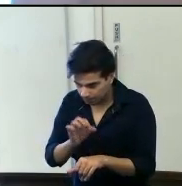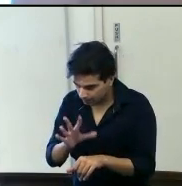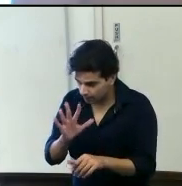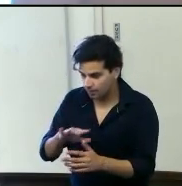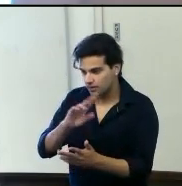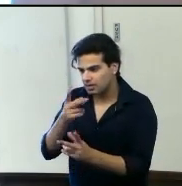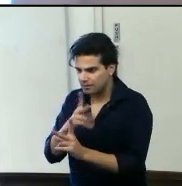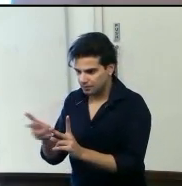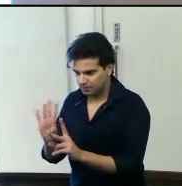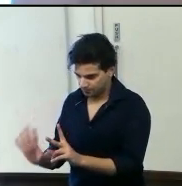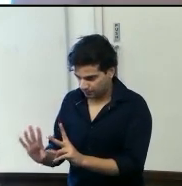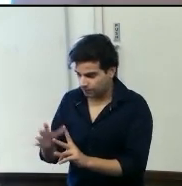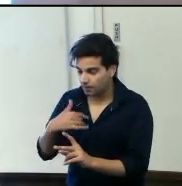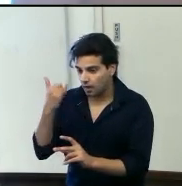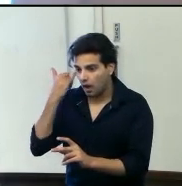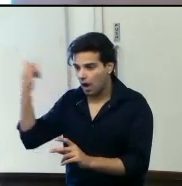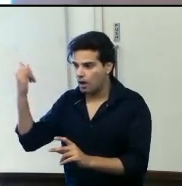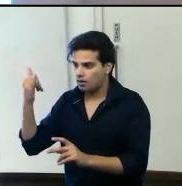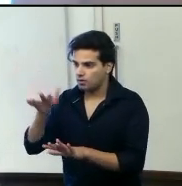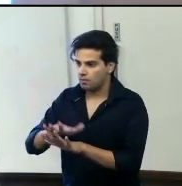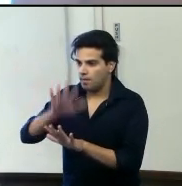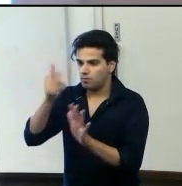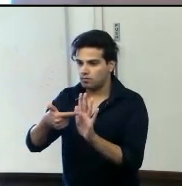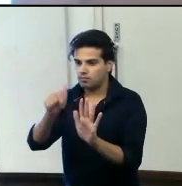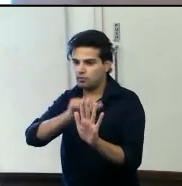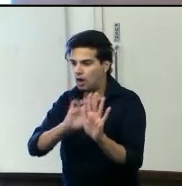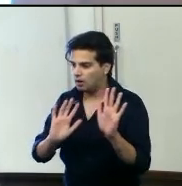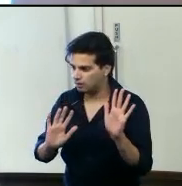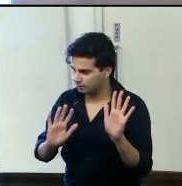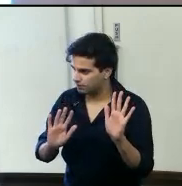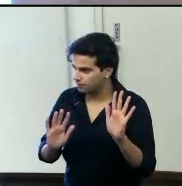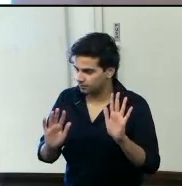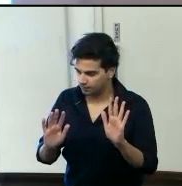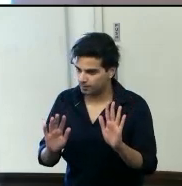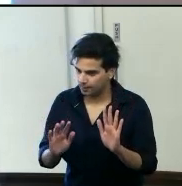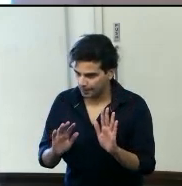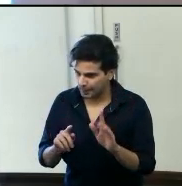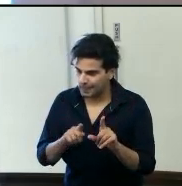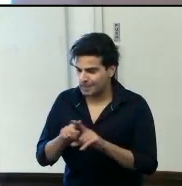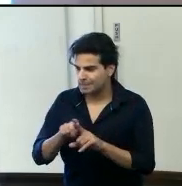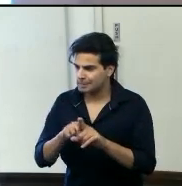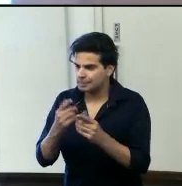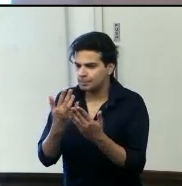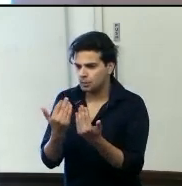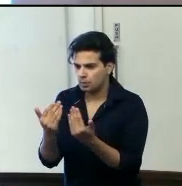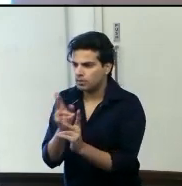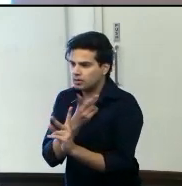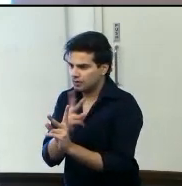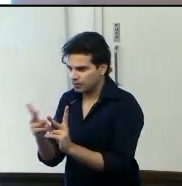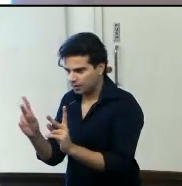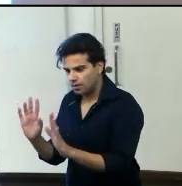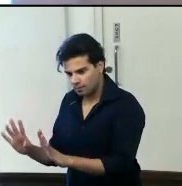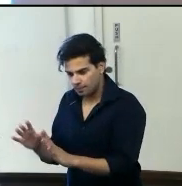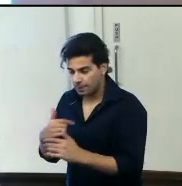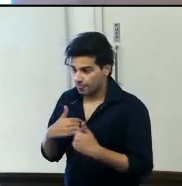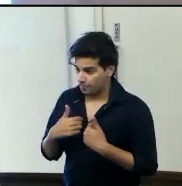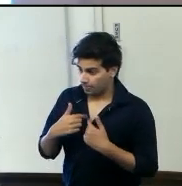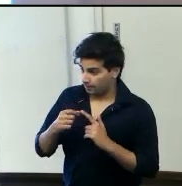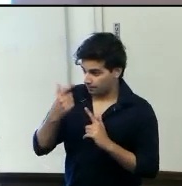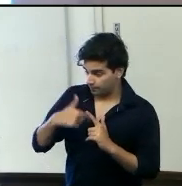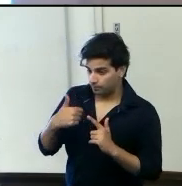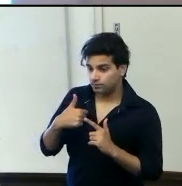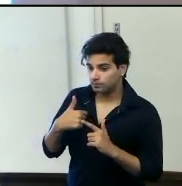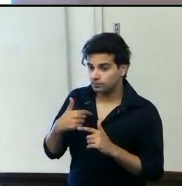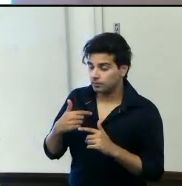on, to the idea of an abstract tree. So I have this whole range of possibilities, and it's up to me to